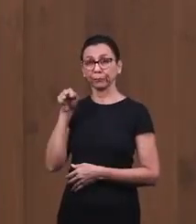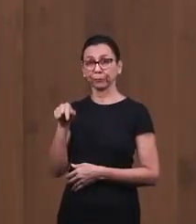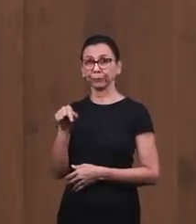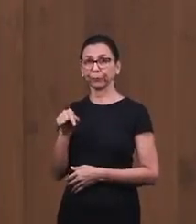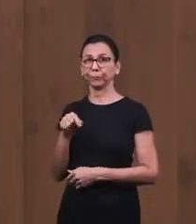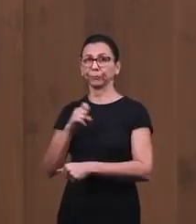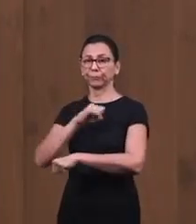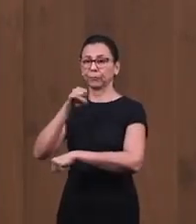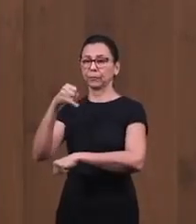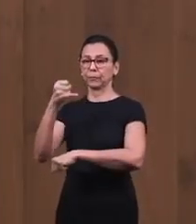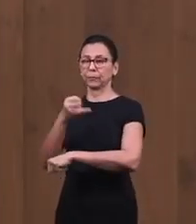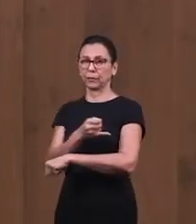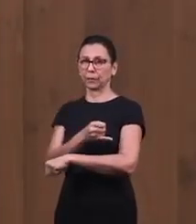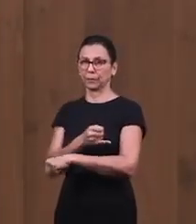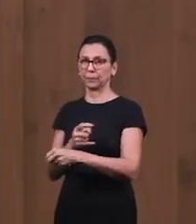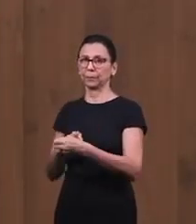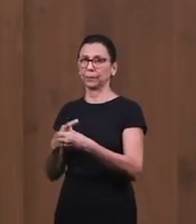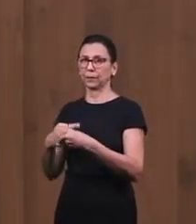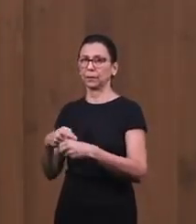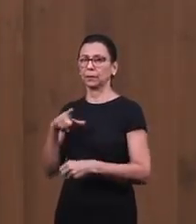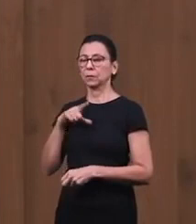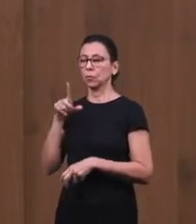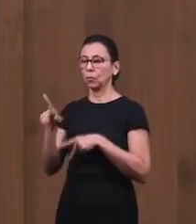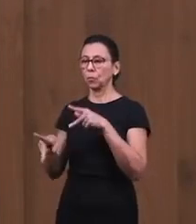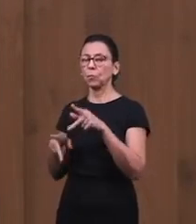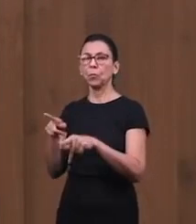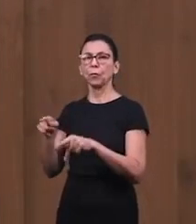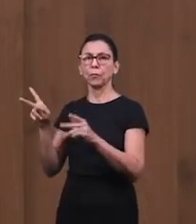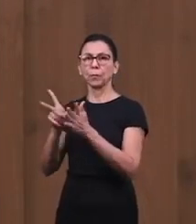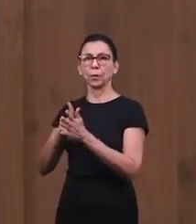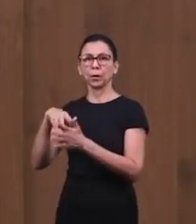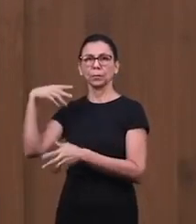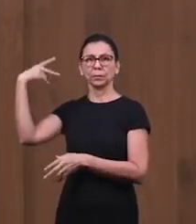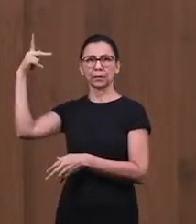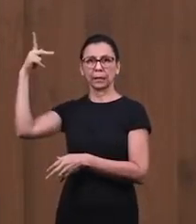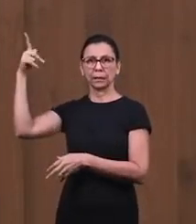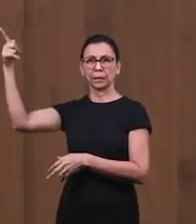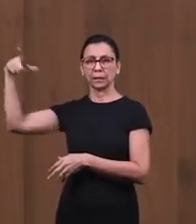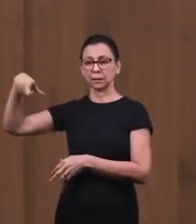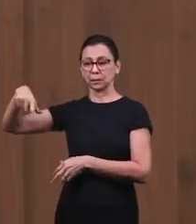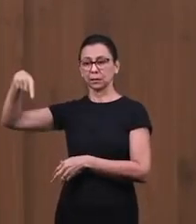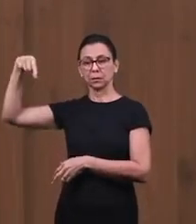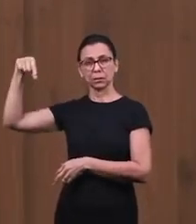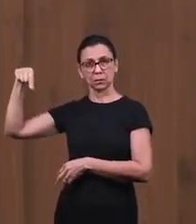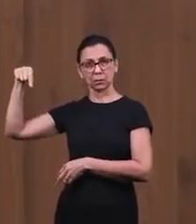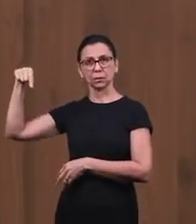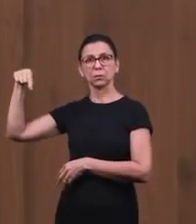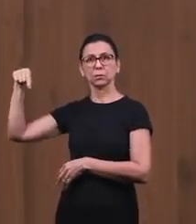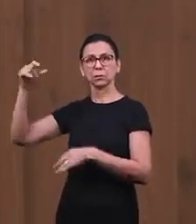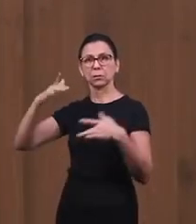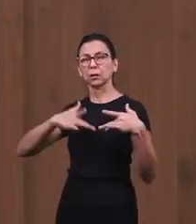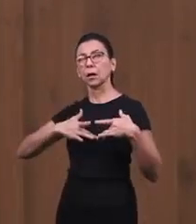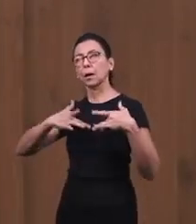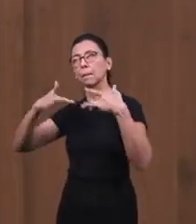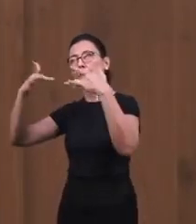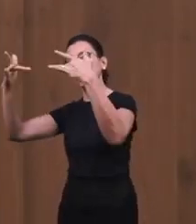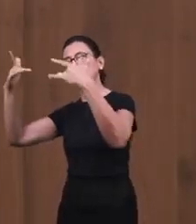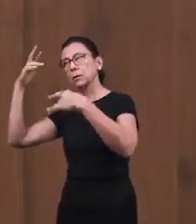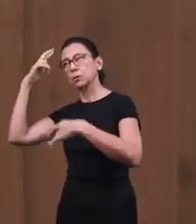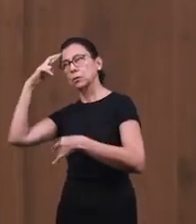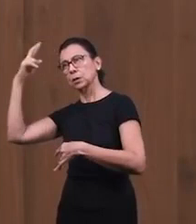So God, he chose the people to be his people for him to love and to love him